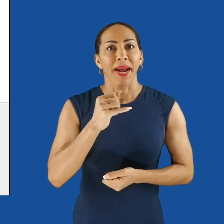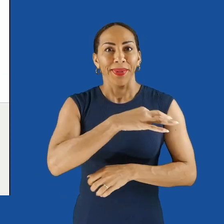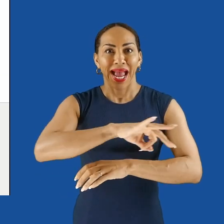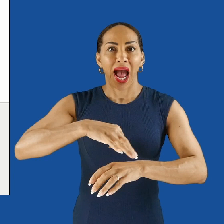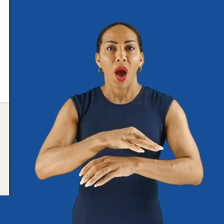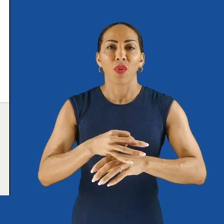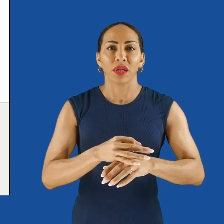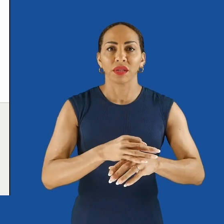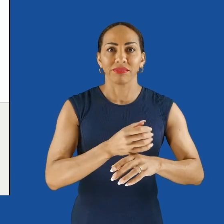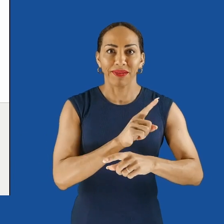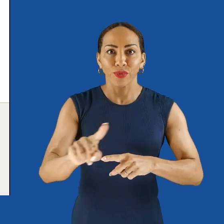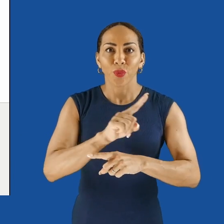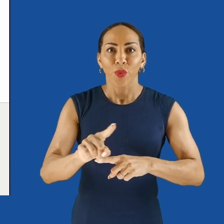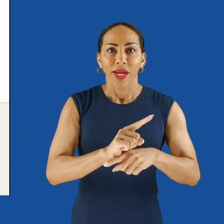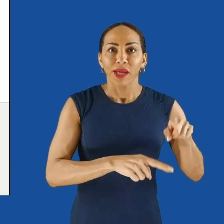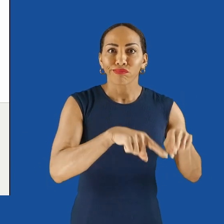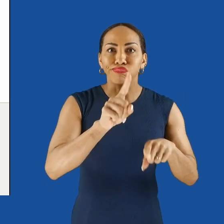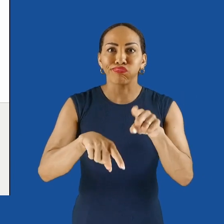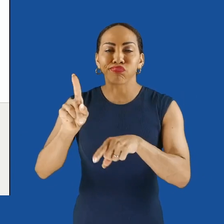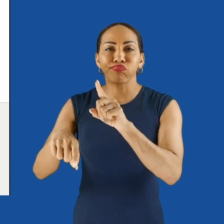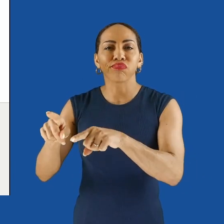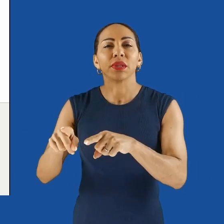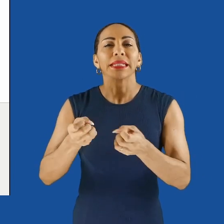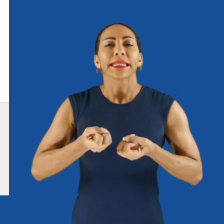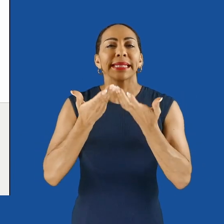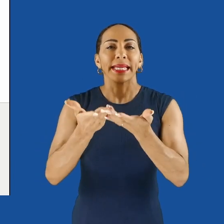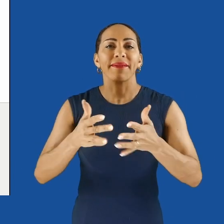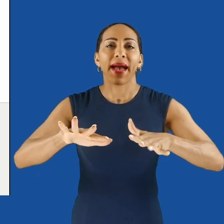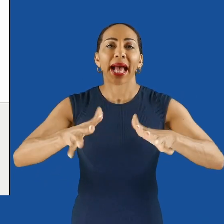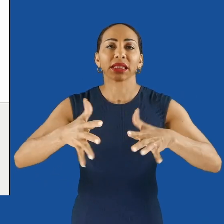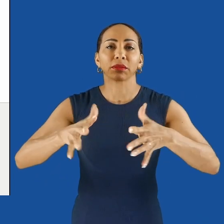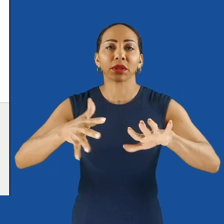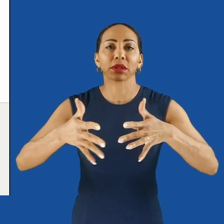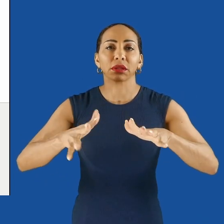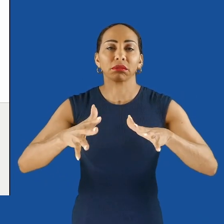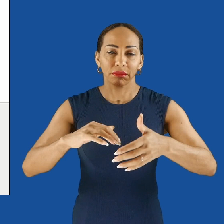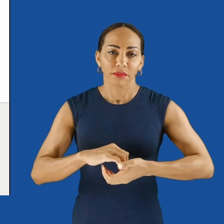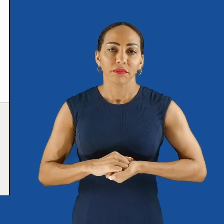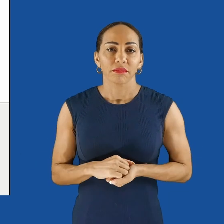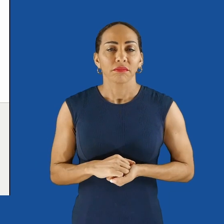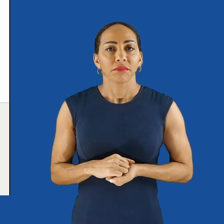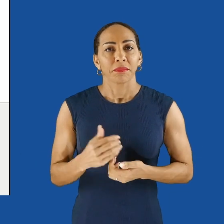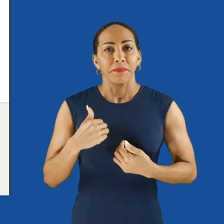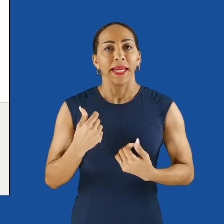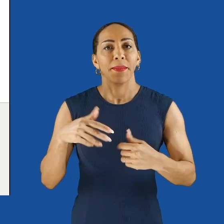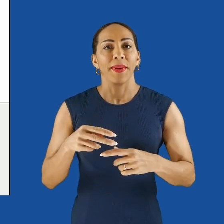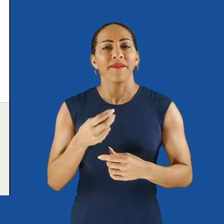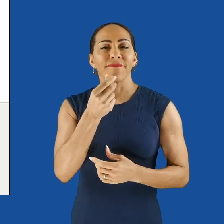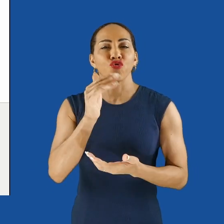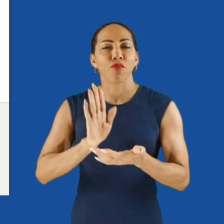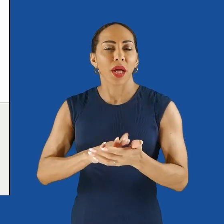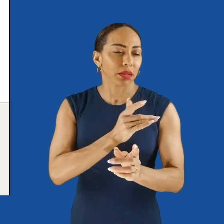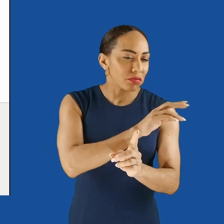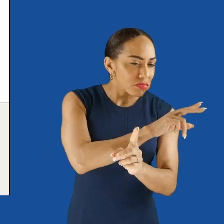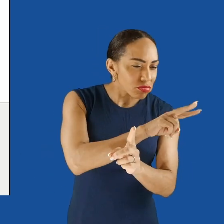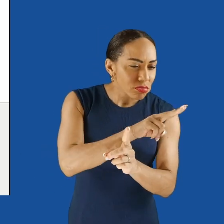each week, give an estimate of the number of hours that you worked on average. Now, I've had a look at my working hours over the last few months,